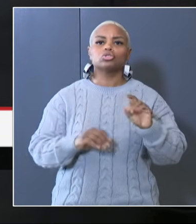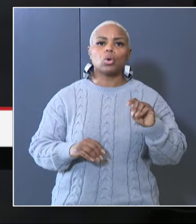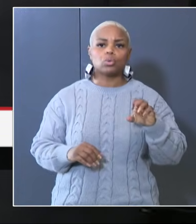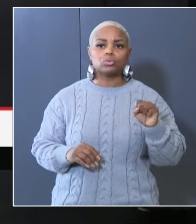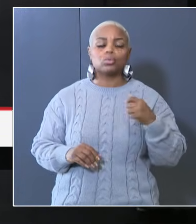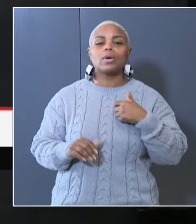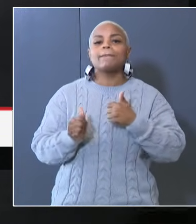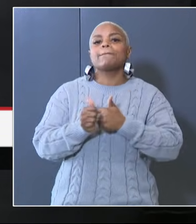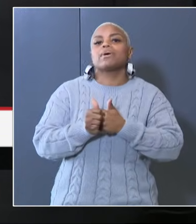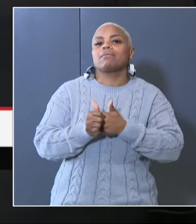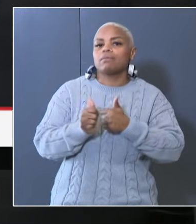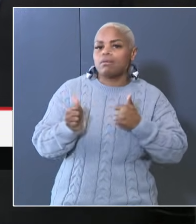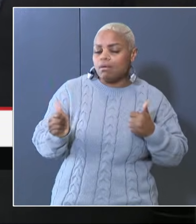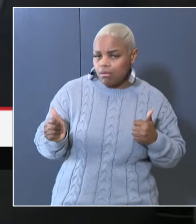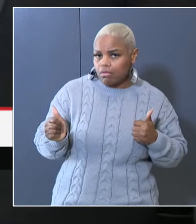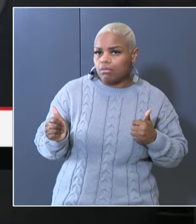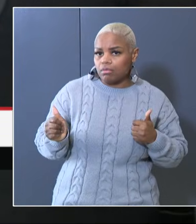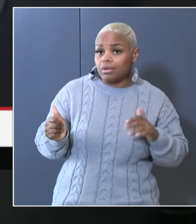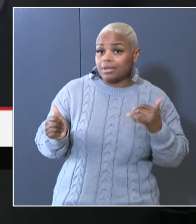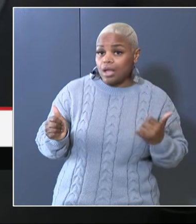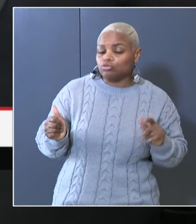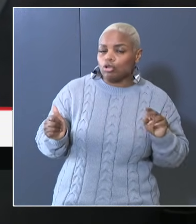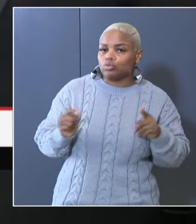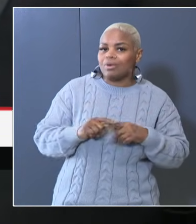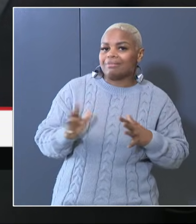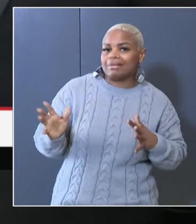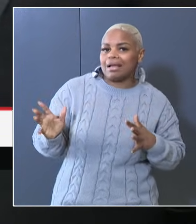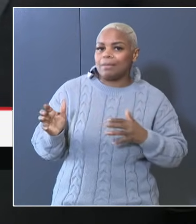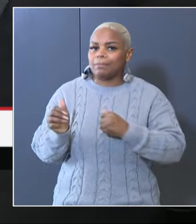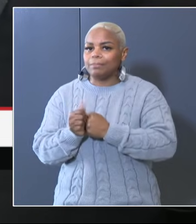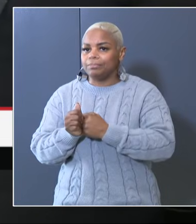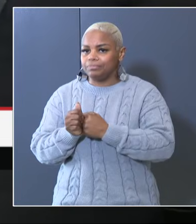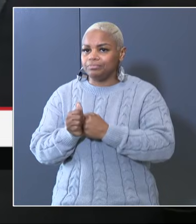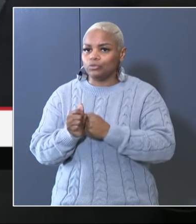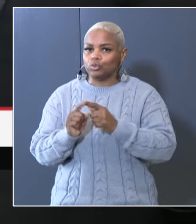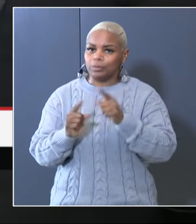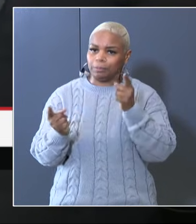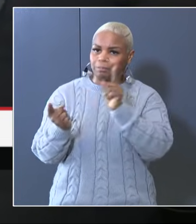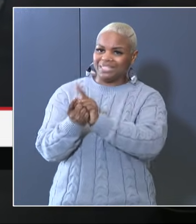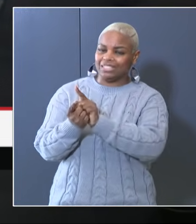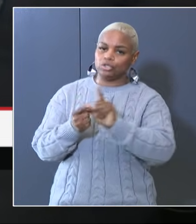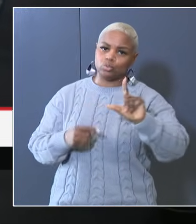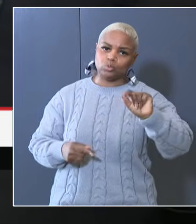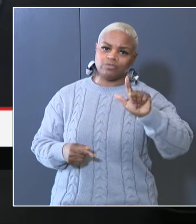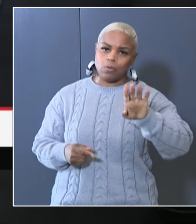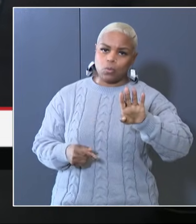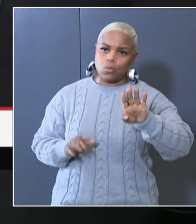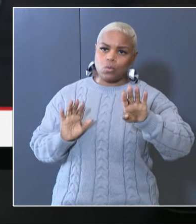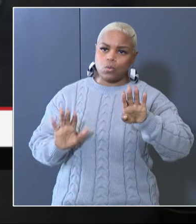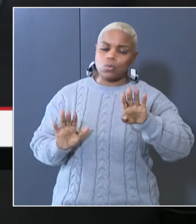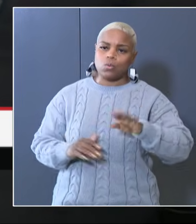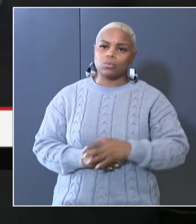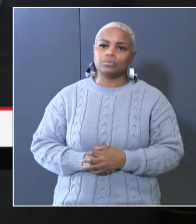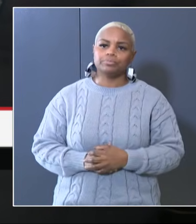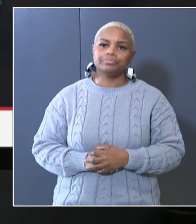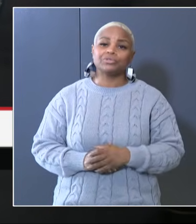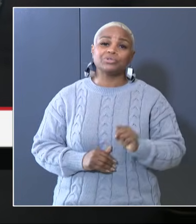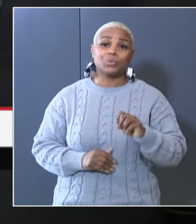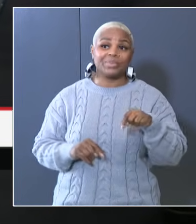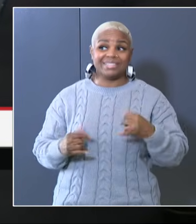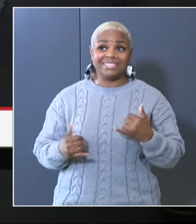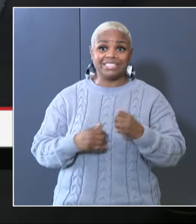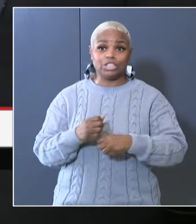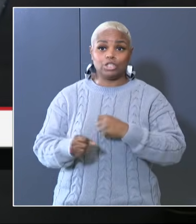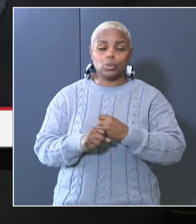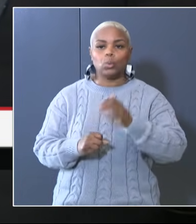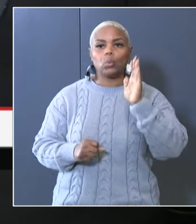adopt the 2024 construction codes. By the end of this year, that would include a component that would reflect net zero. So when you're asking